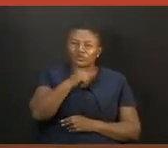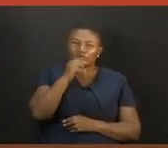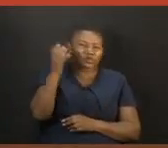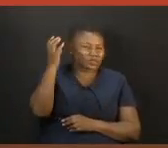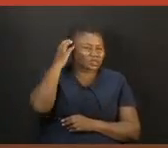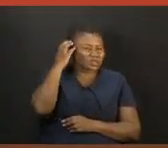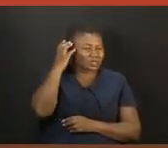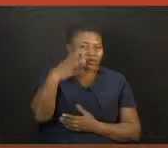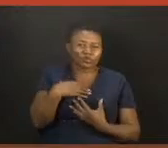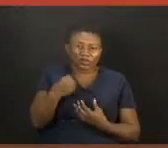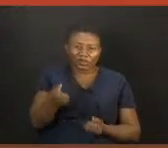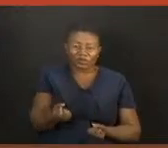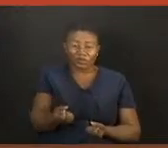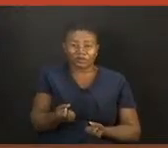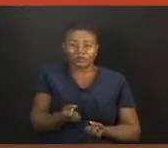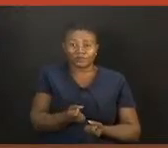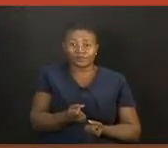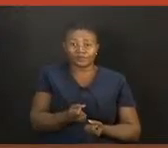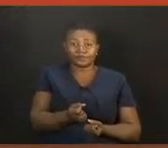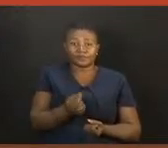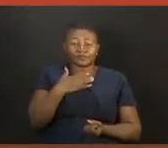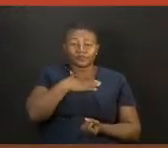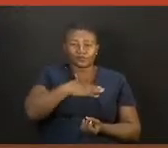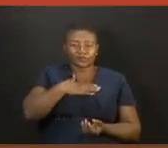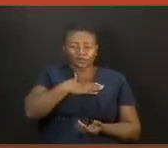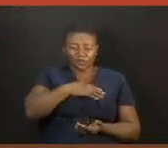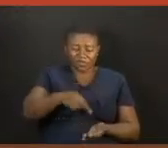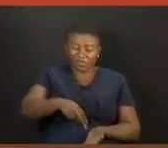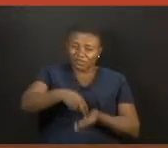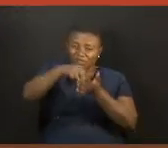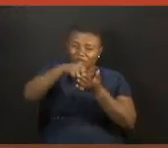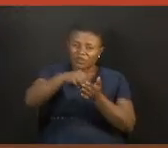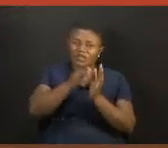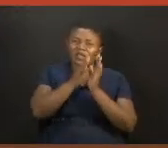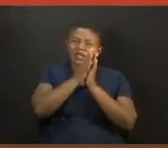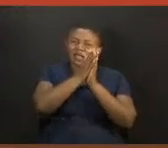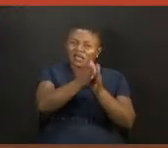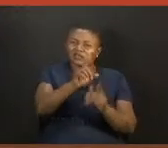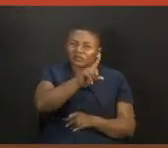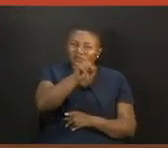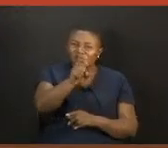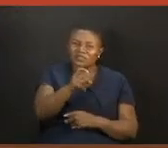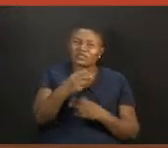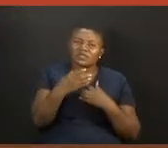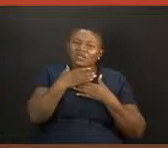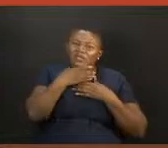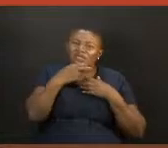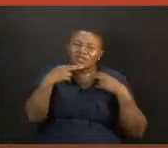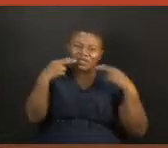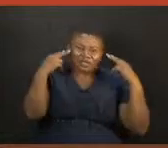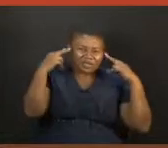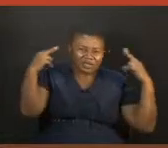loudly. So just get up, ask the question, this time loudly.